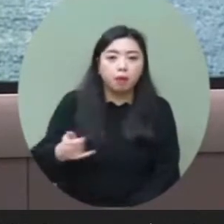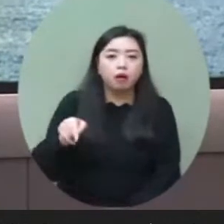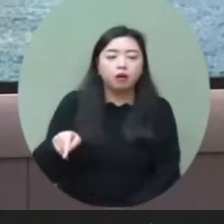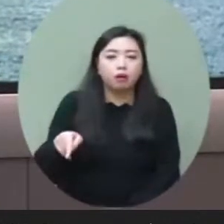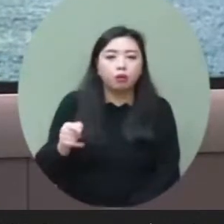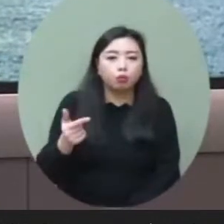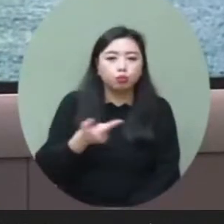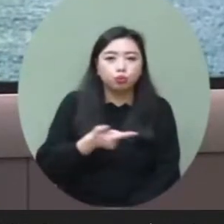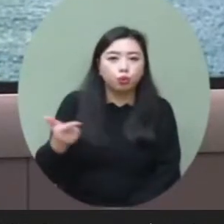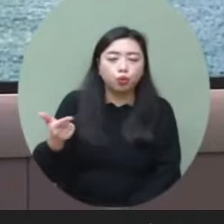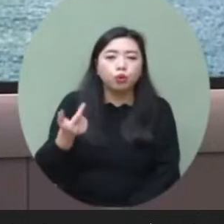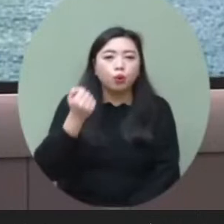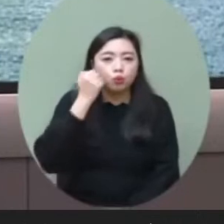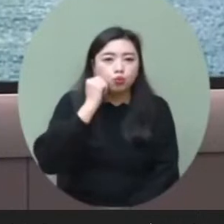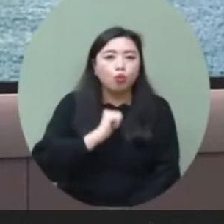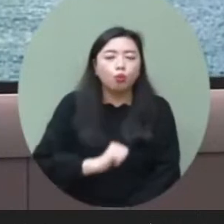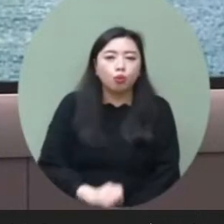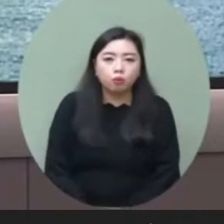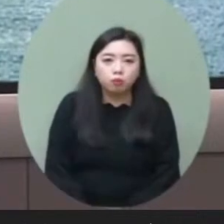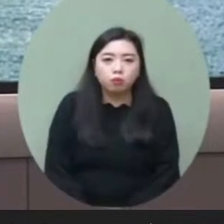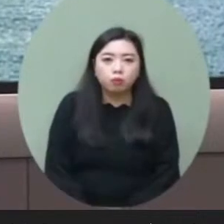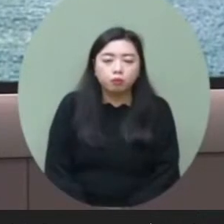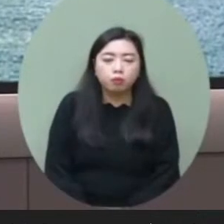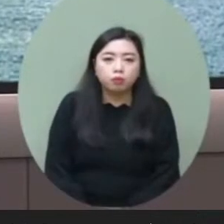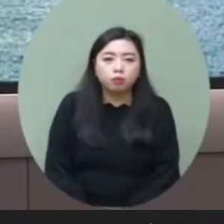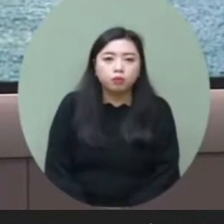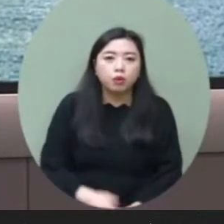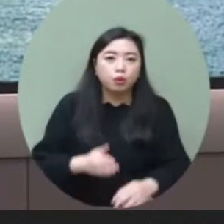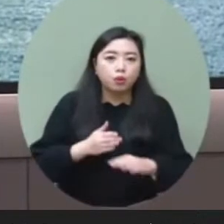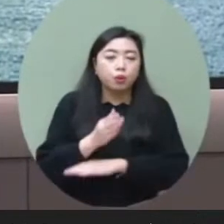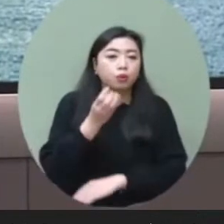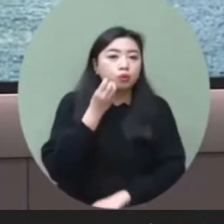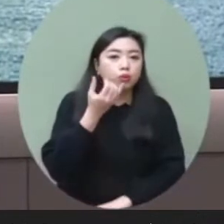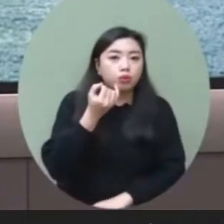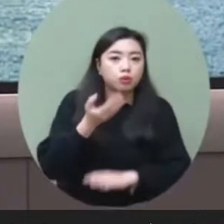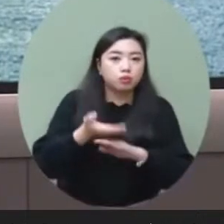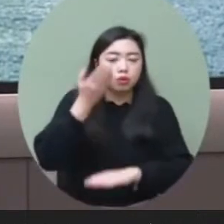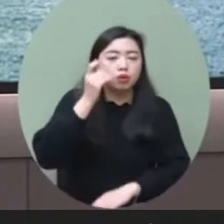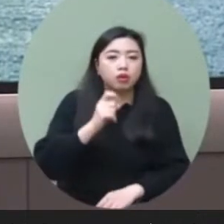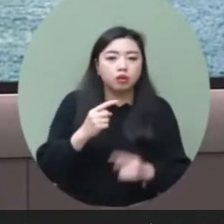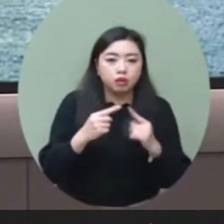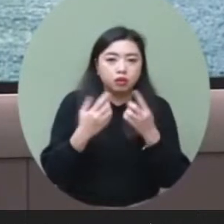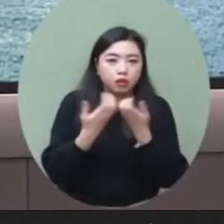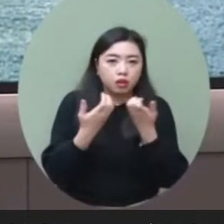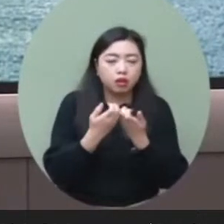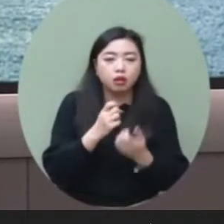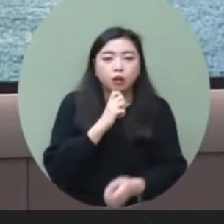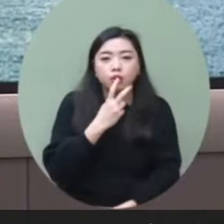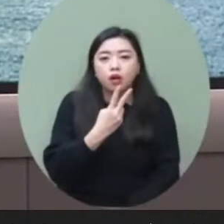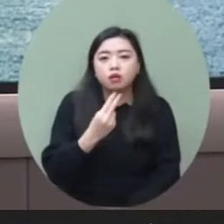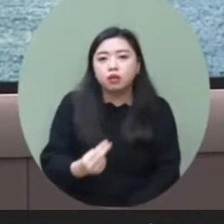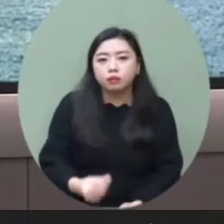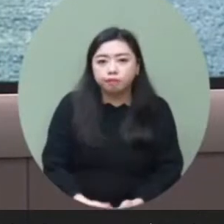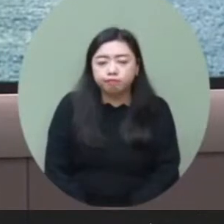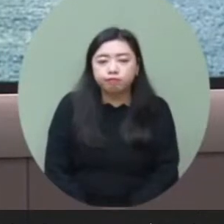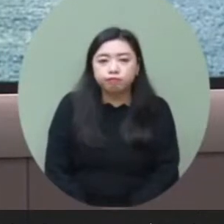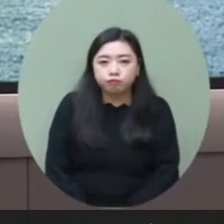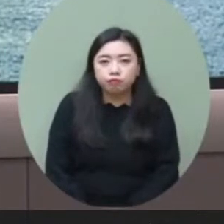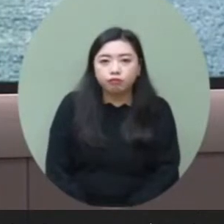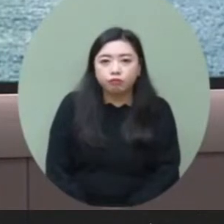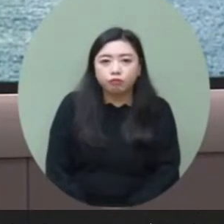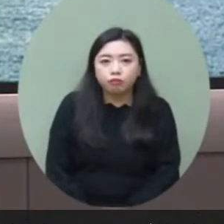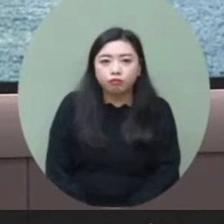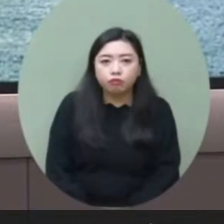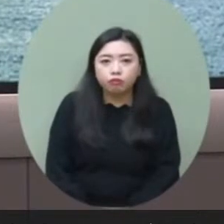Of the patients who passed away yesterday, the majority were the elderly. There were 27 individuals,